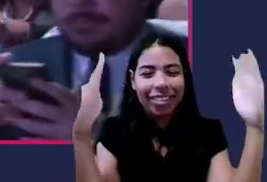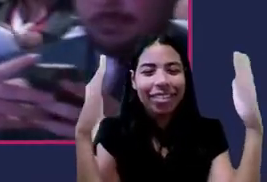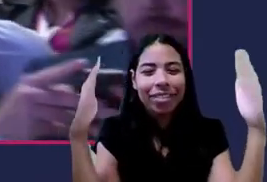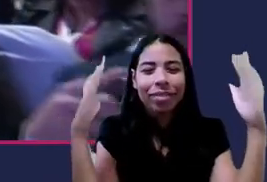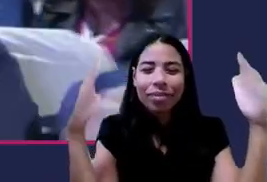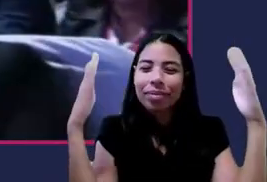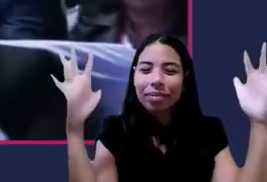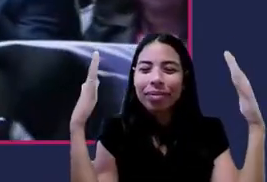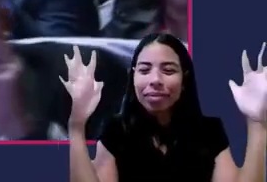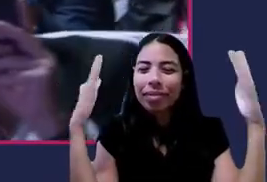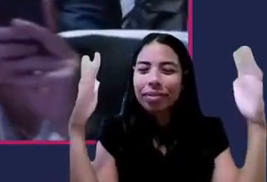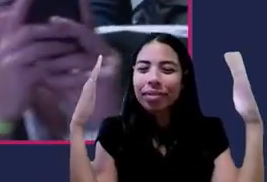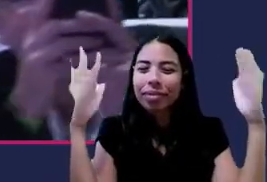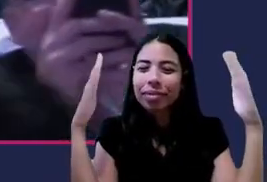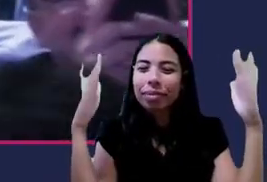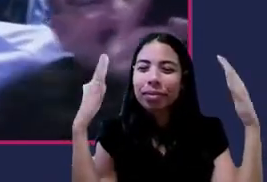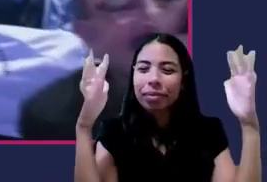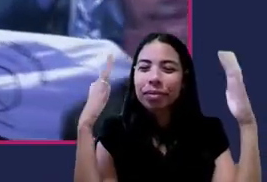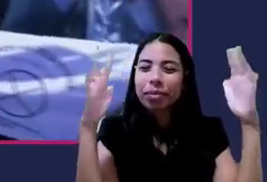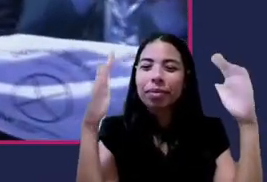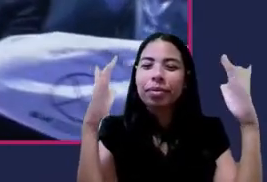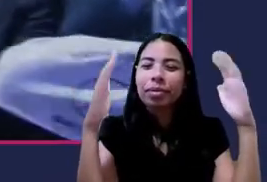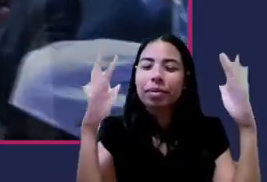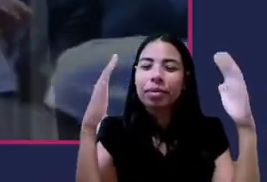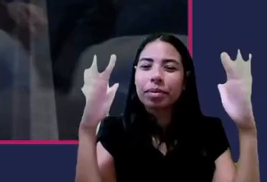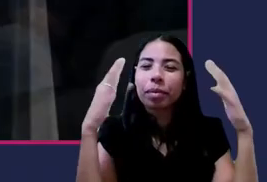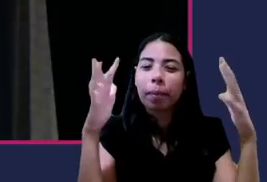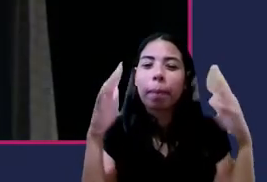a hand of applause to them.